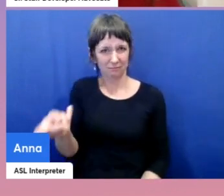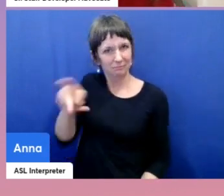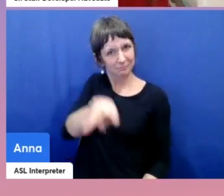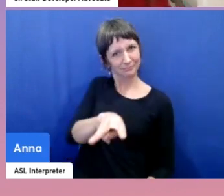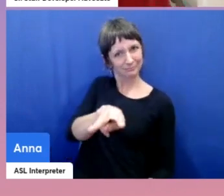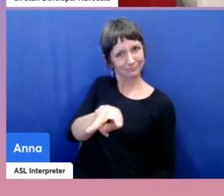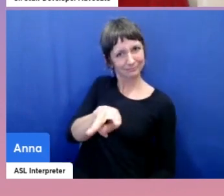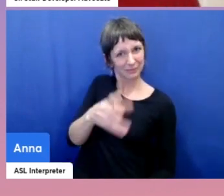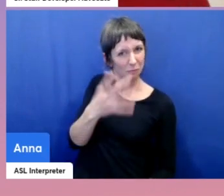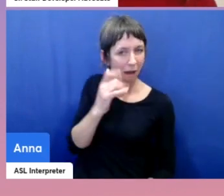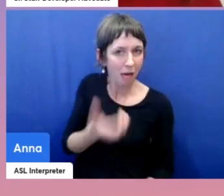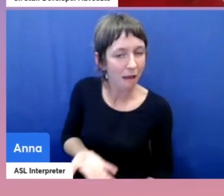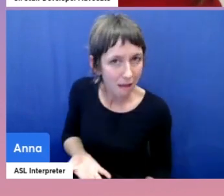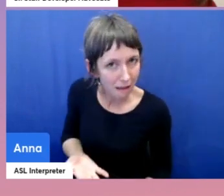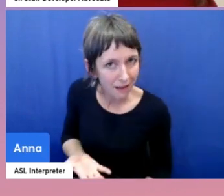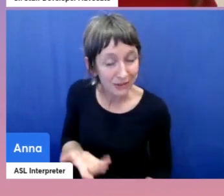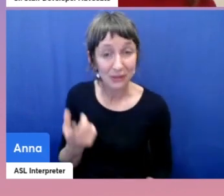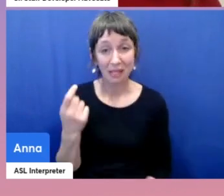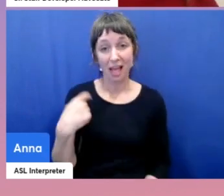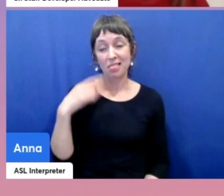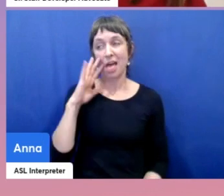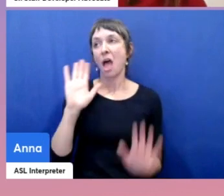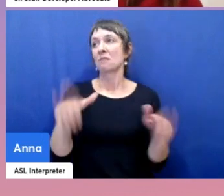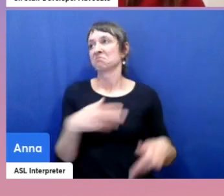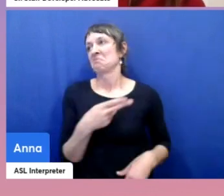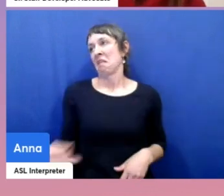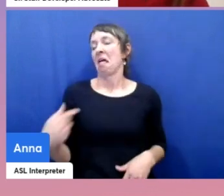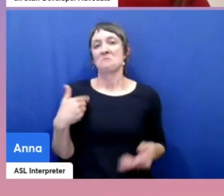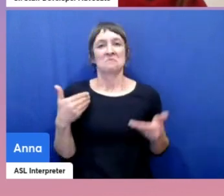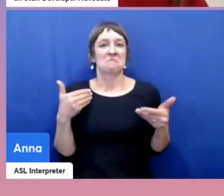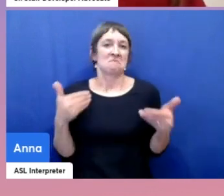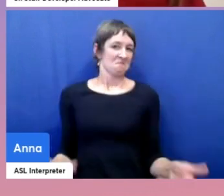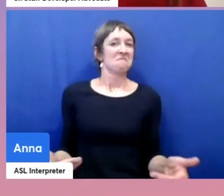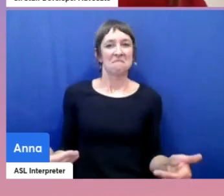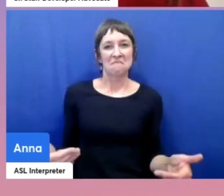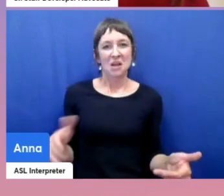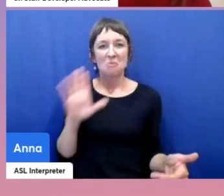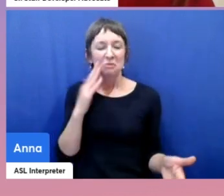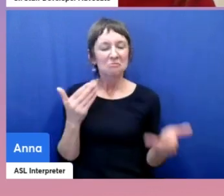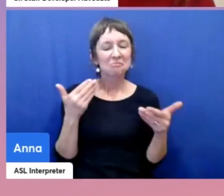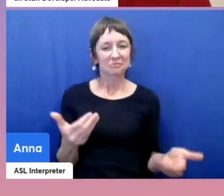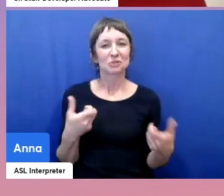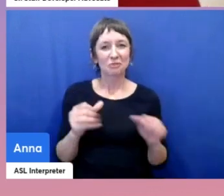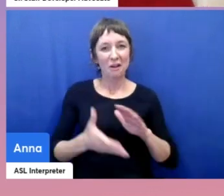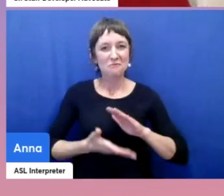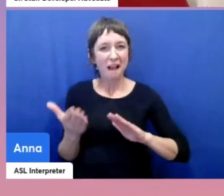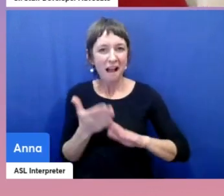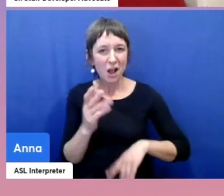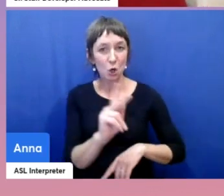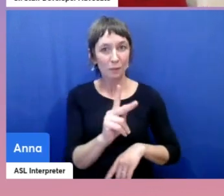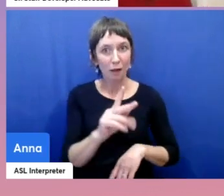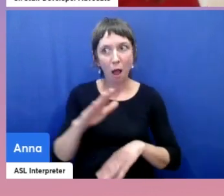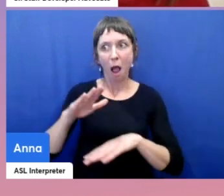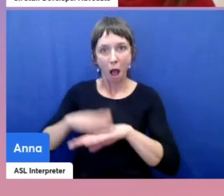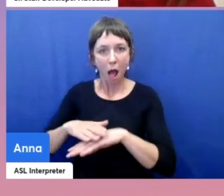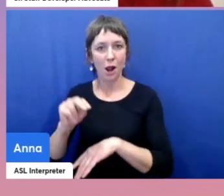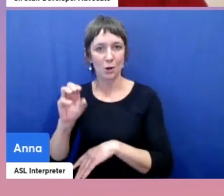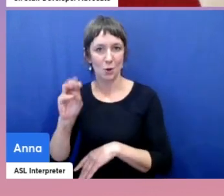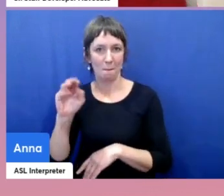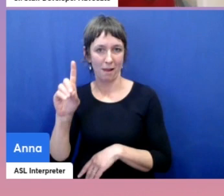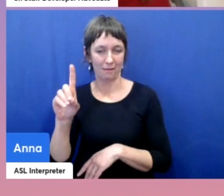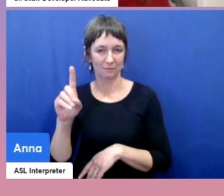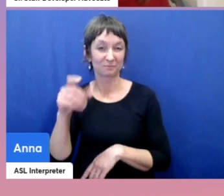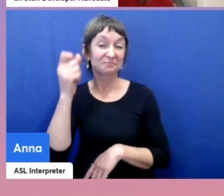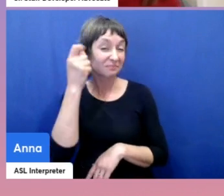So last year I thought, oh, hell, I am totally going to do this. I'm going to try to run Kubernetes on Nomad. Now, the thing is, one